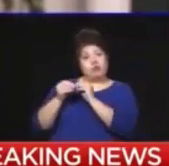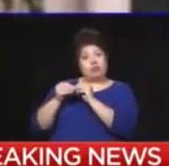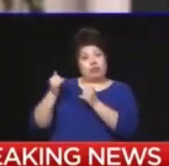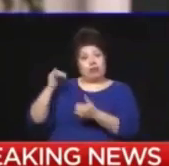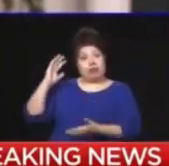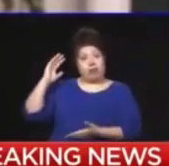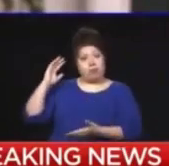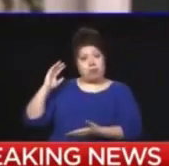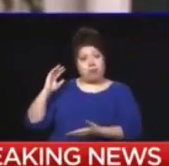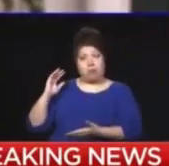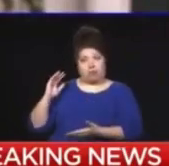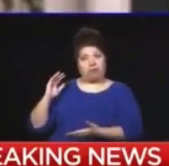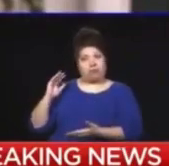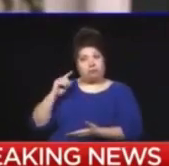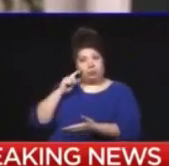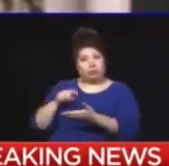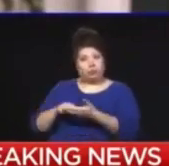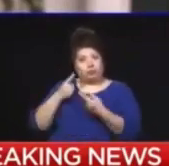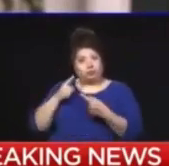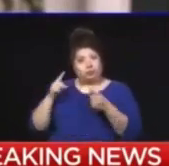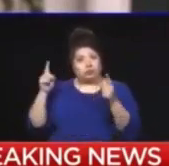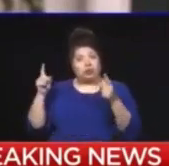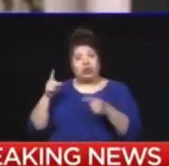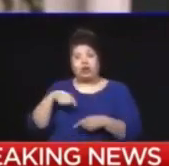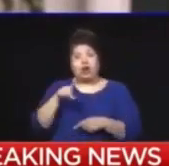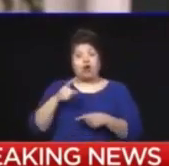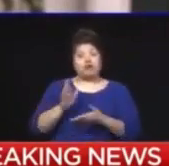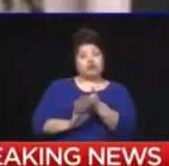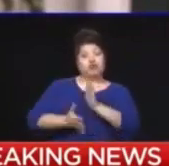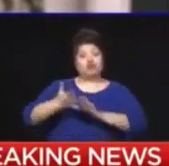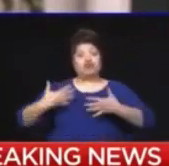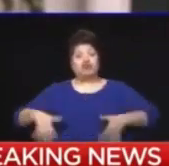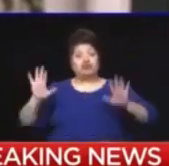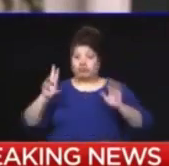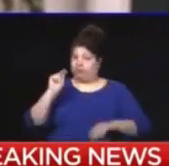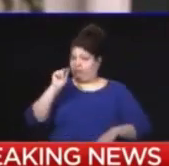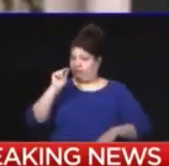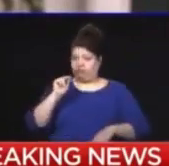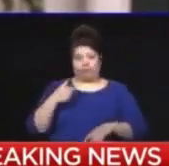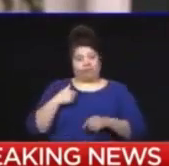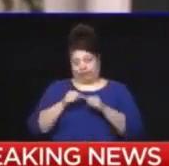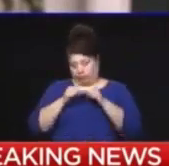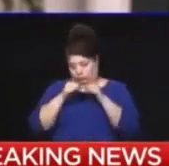We need to continue to do what is necessary to prevent the spread of COVID-19.